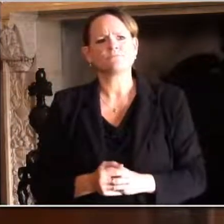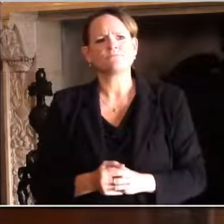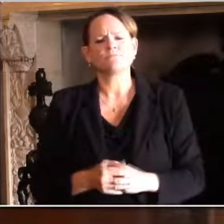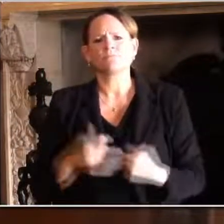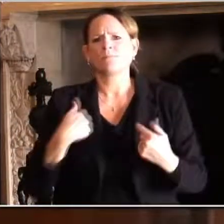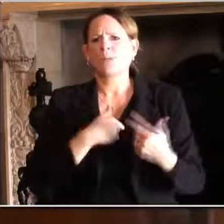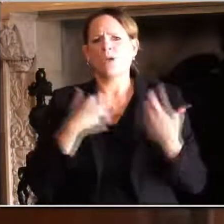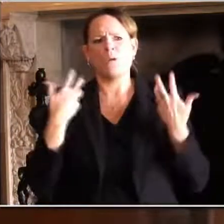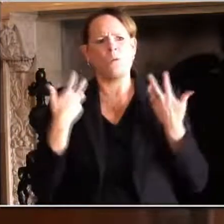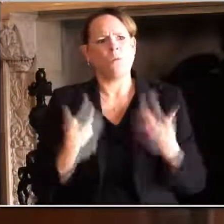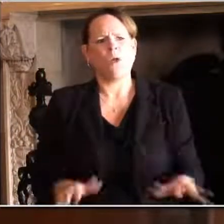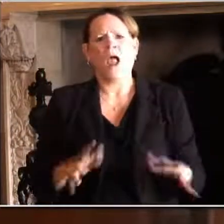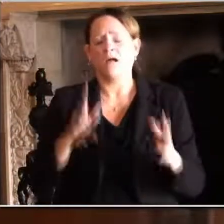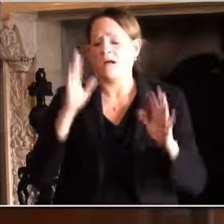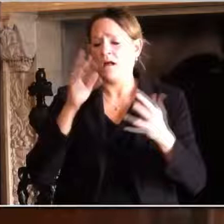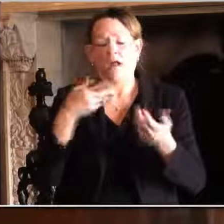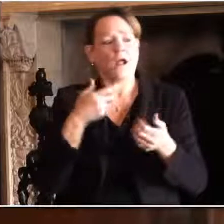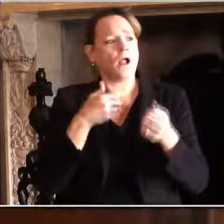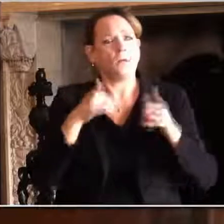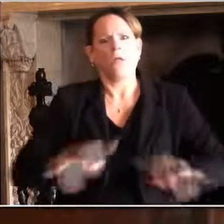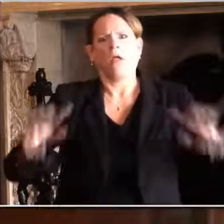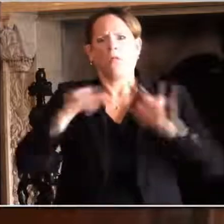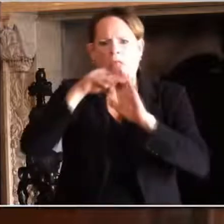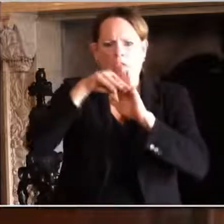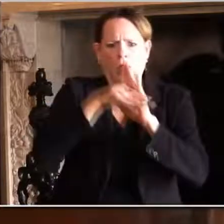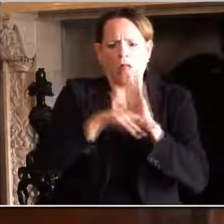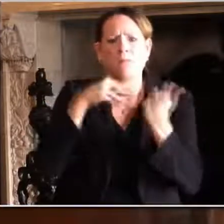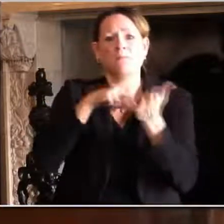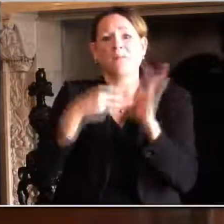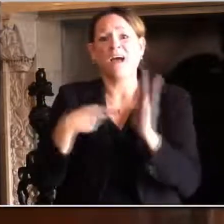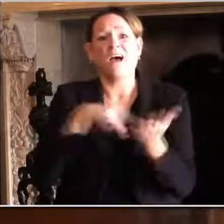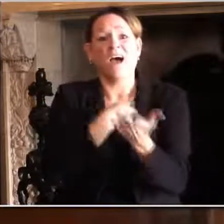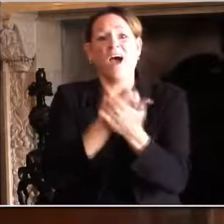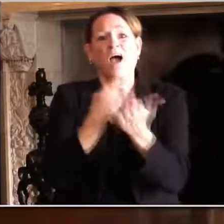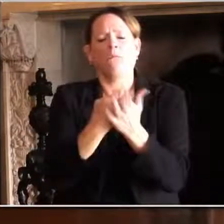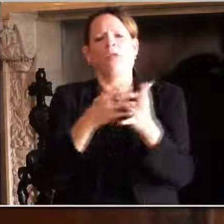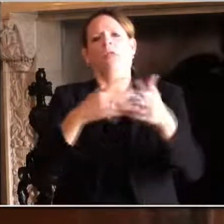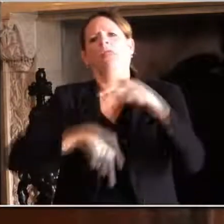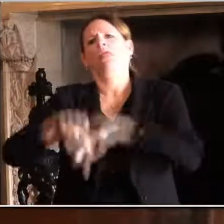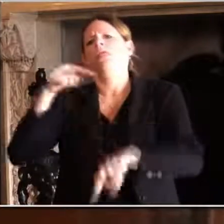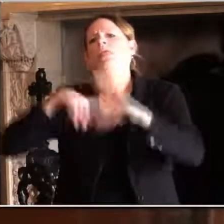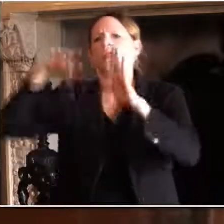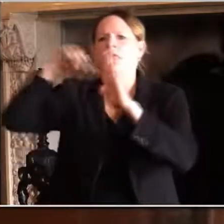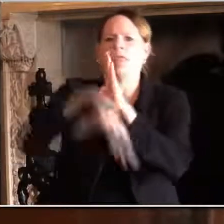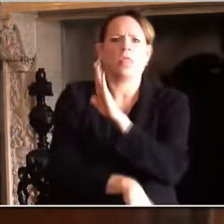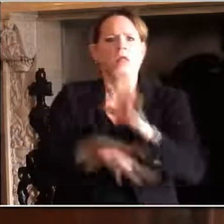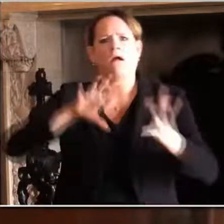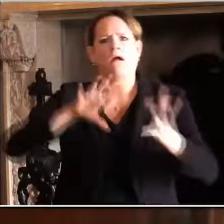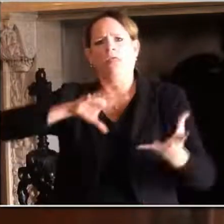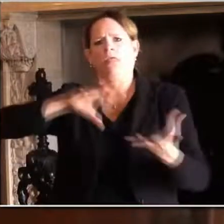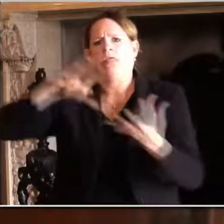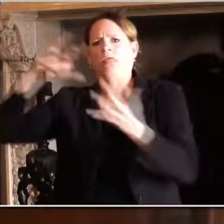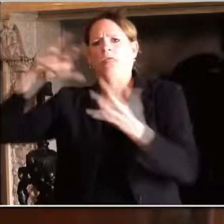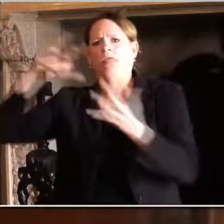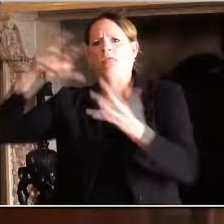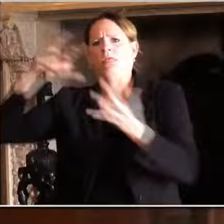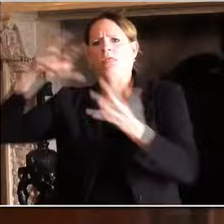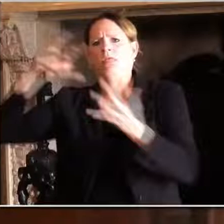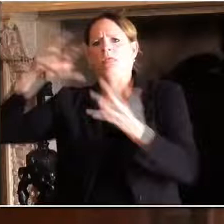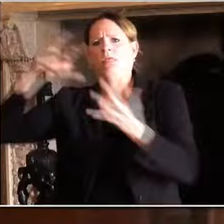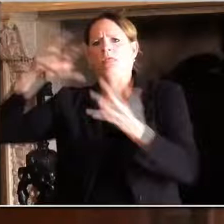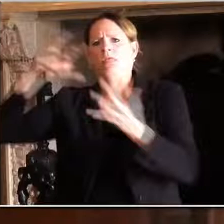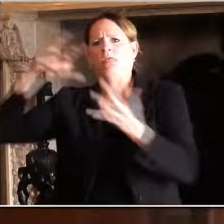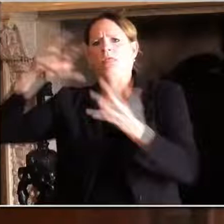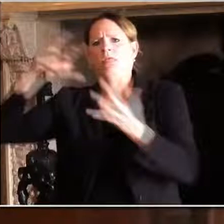our economy than it already has. The sooner we get back to working together to flatten the curve and prevent the spread